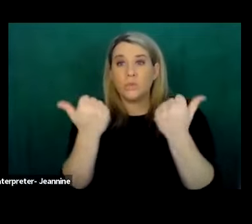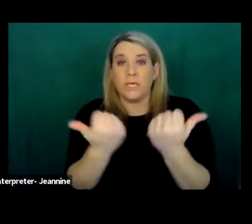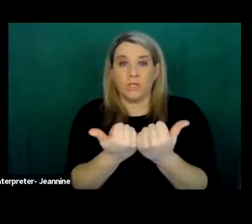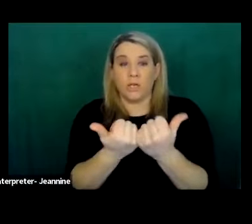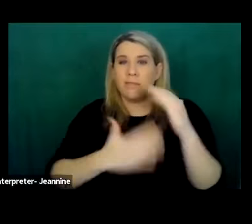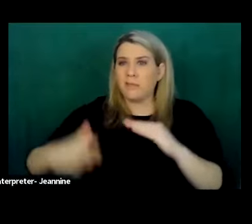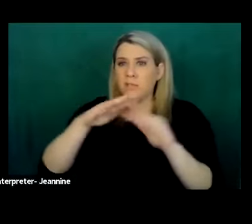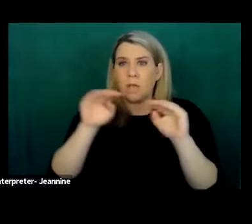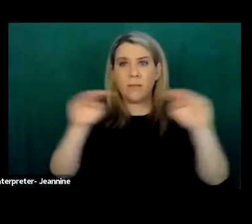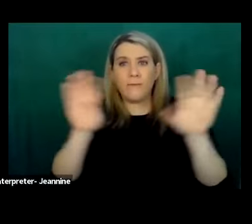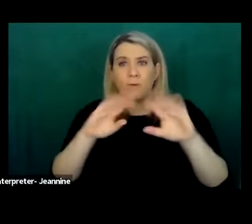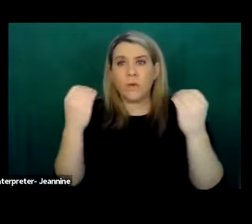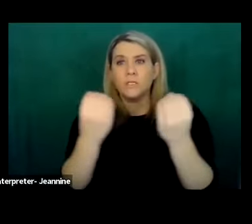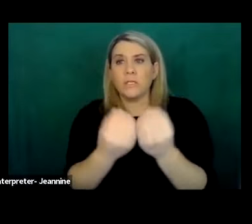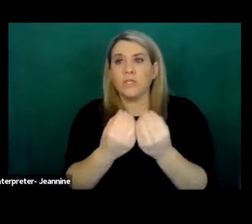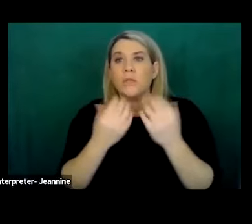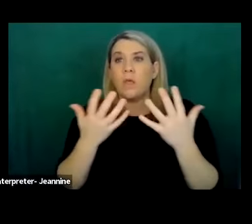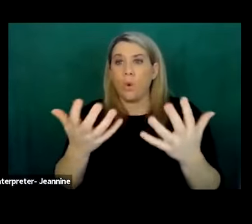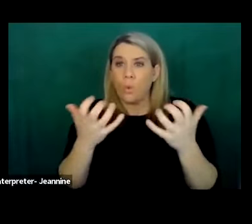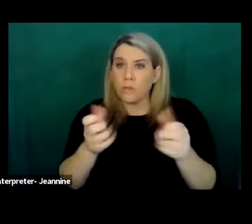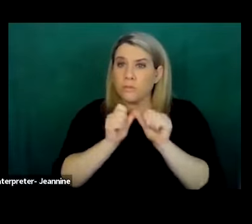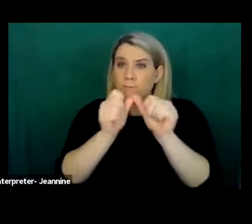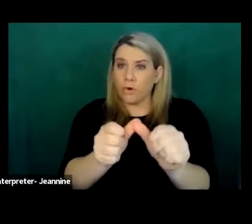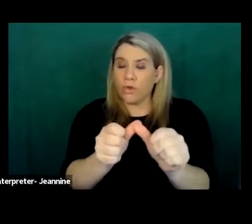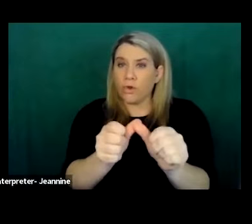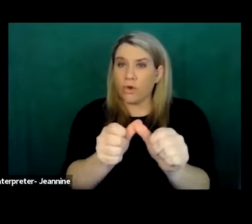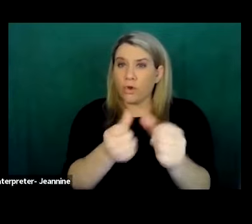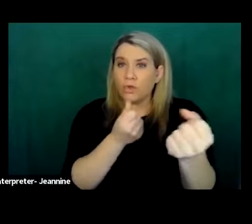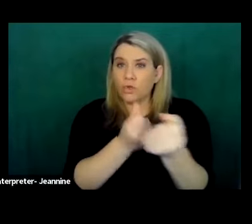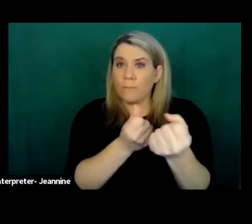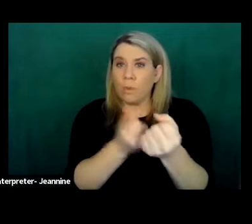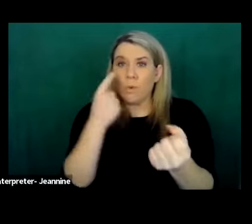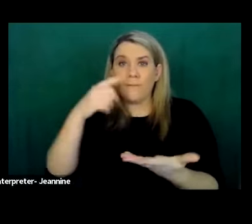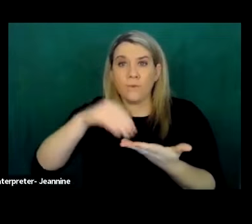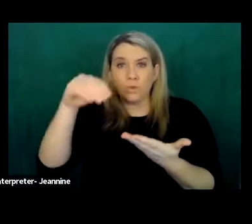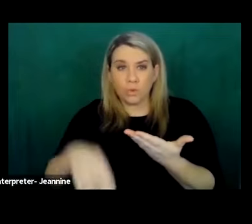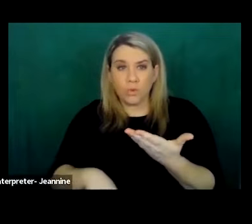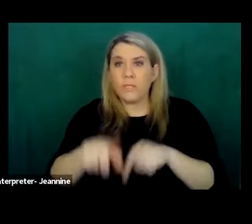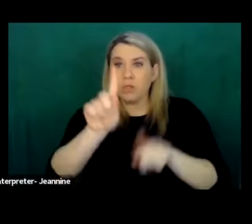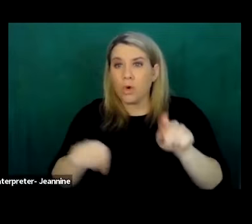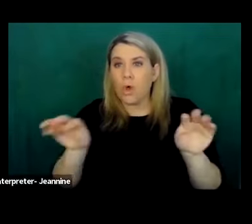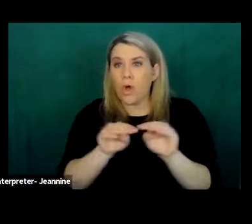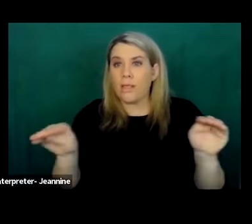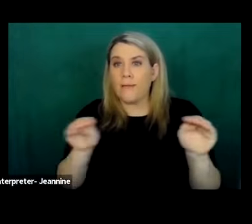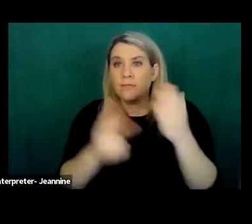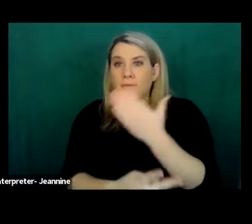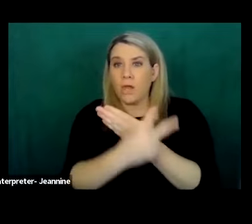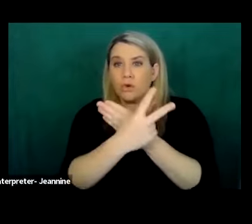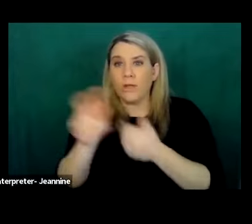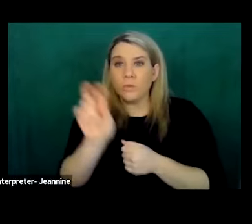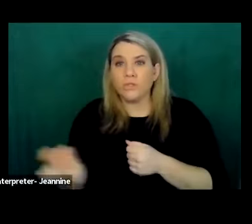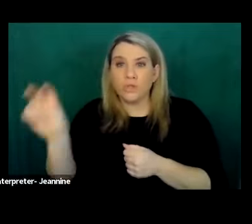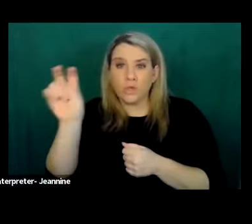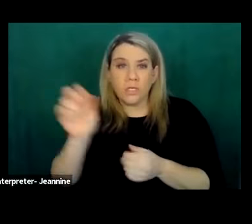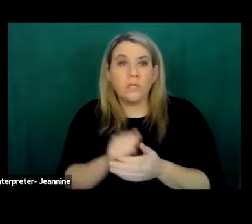tier organization that seeks to further, our support to our students in all levels of their undergraduate journey. Also,